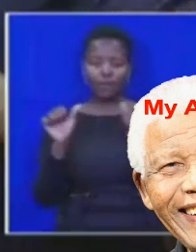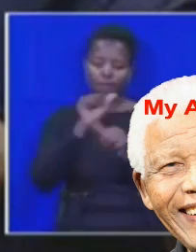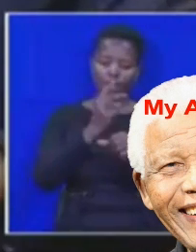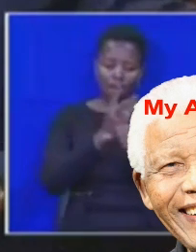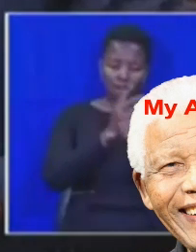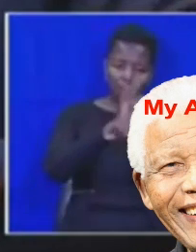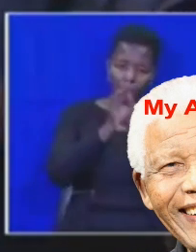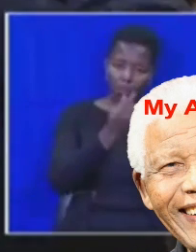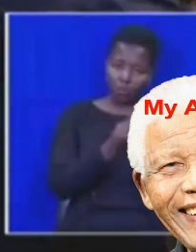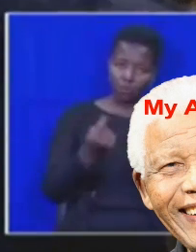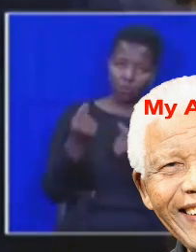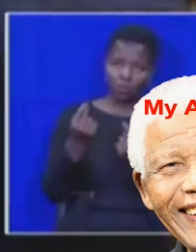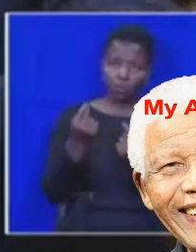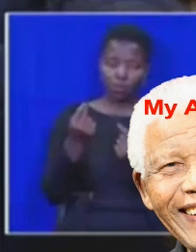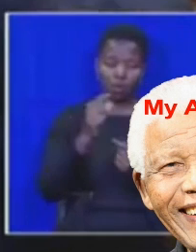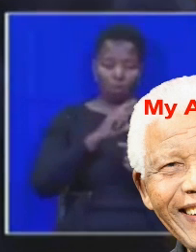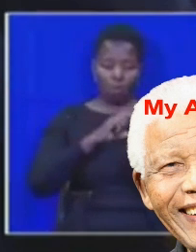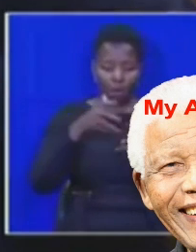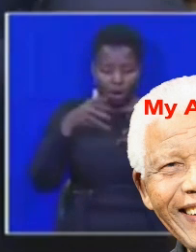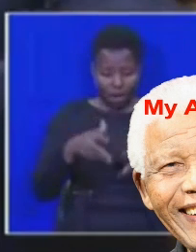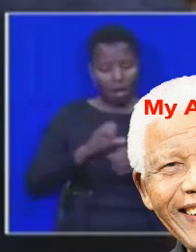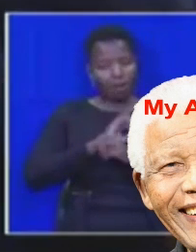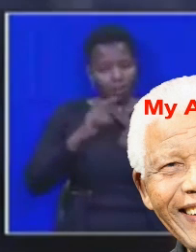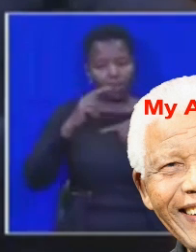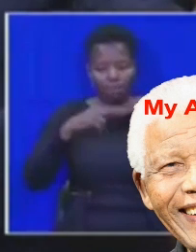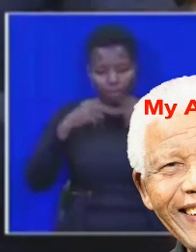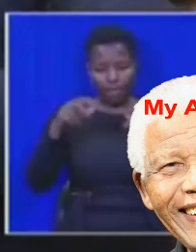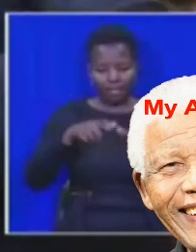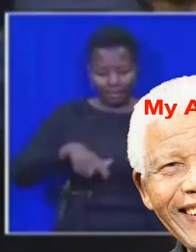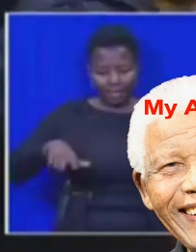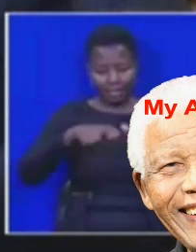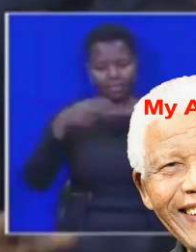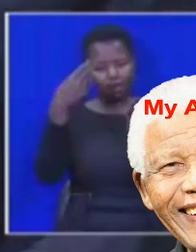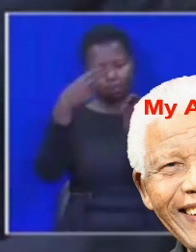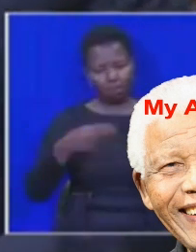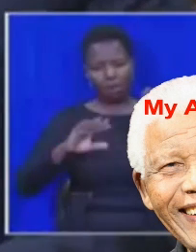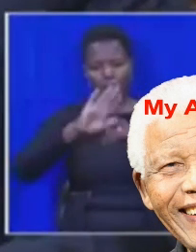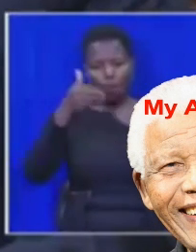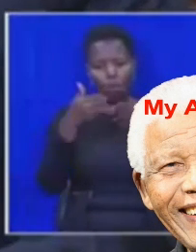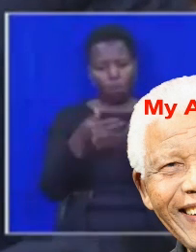when they came back. The building, landscaping, everything was on.